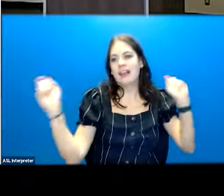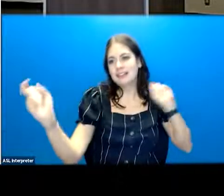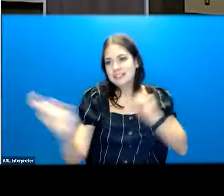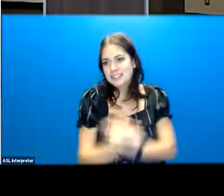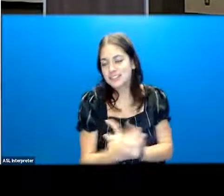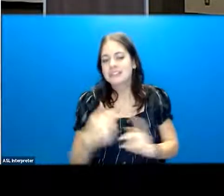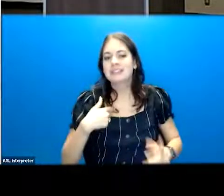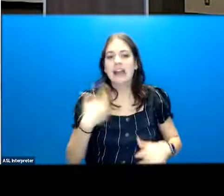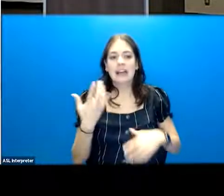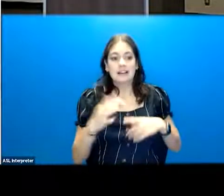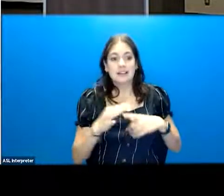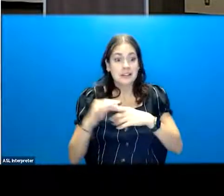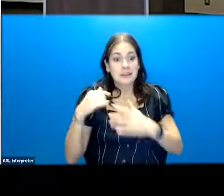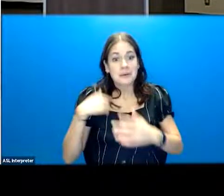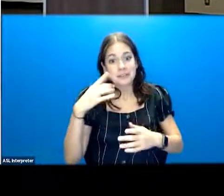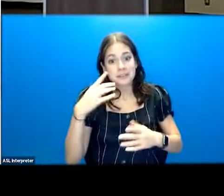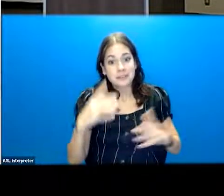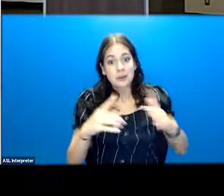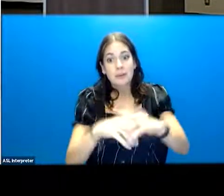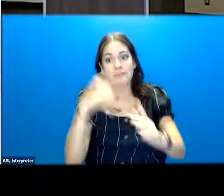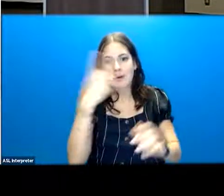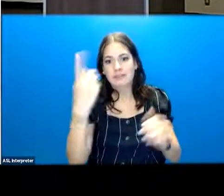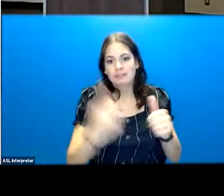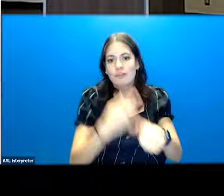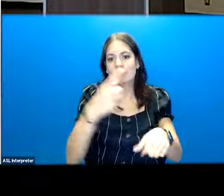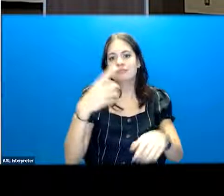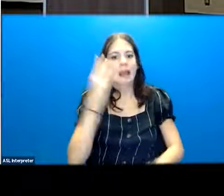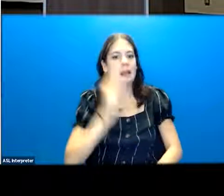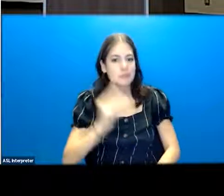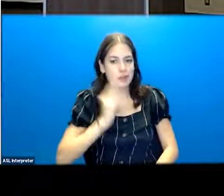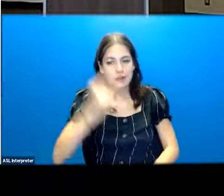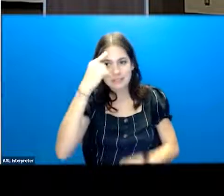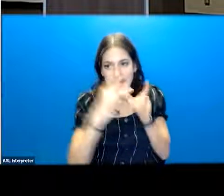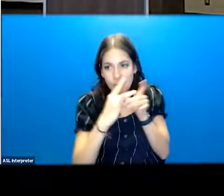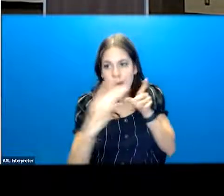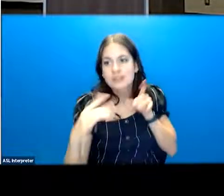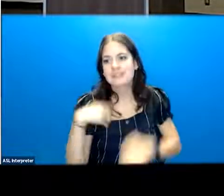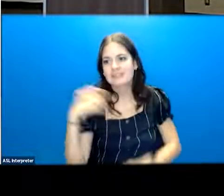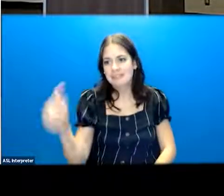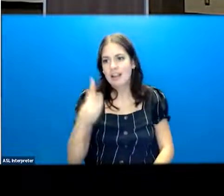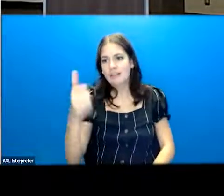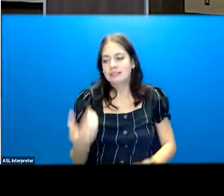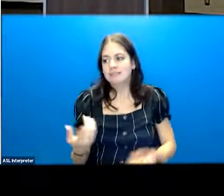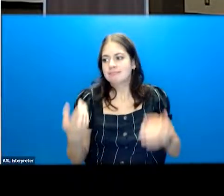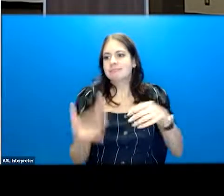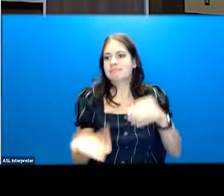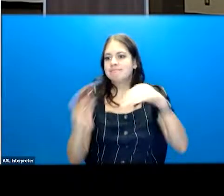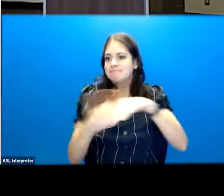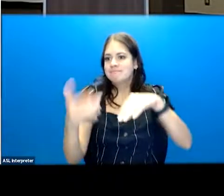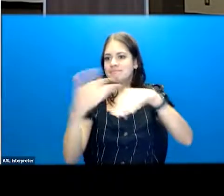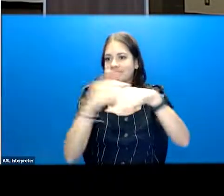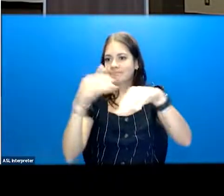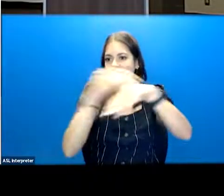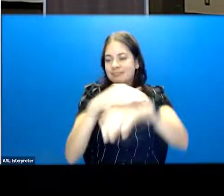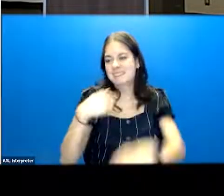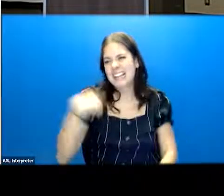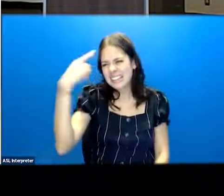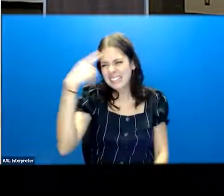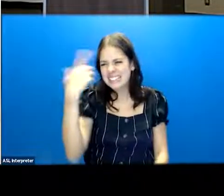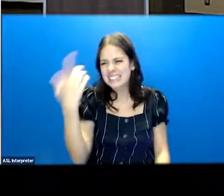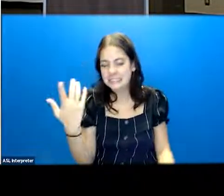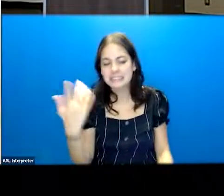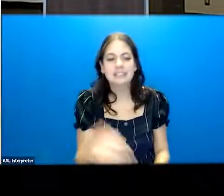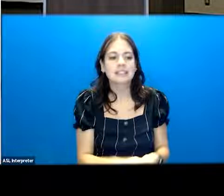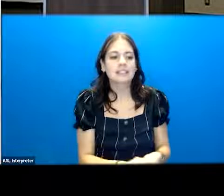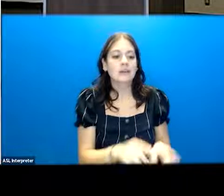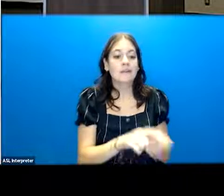especially when they're coming to you for first episode of Psychosis, but then other things kind of topple on of that. And I think that also boils into